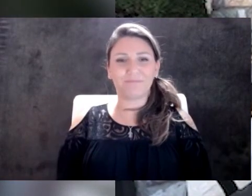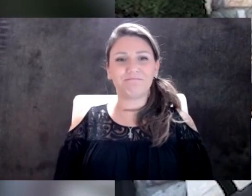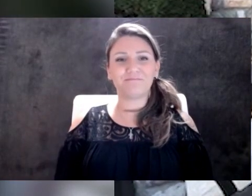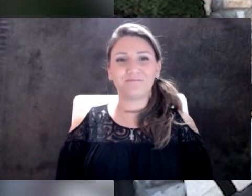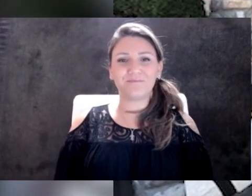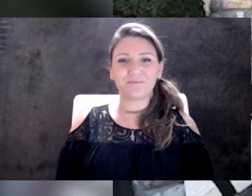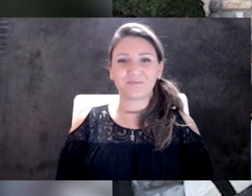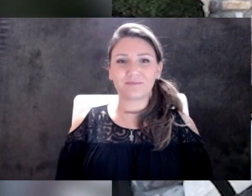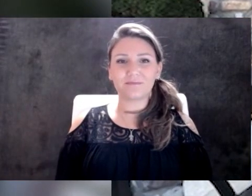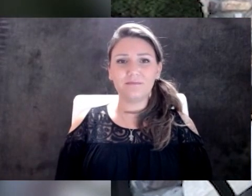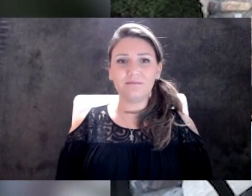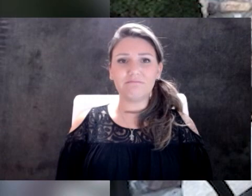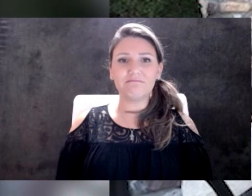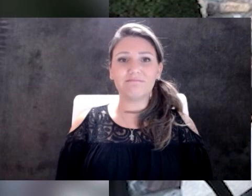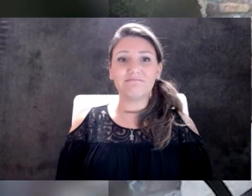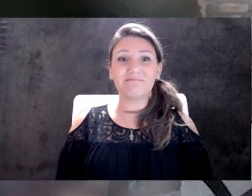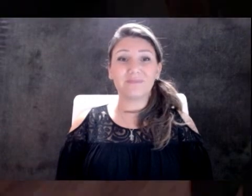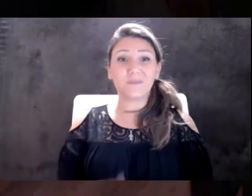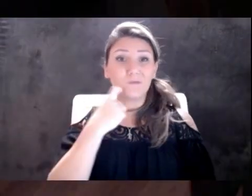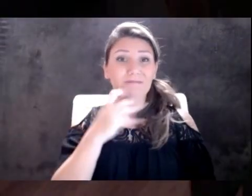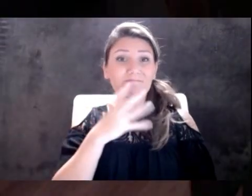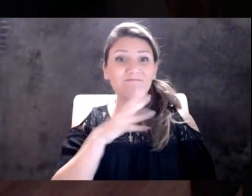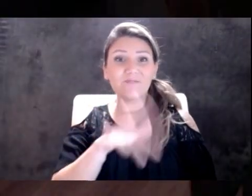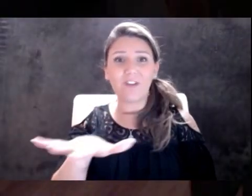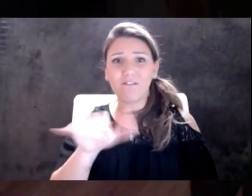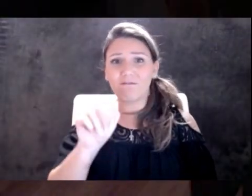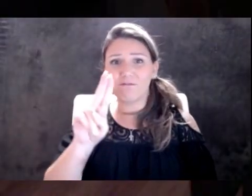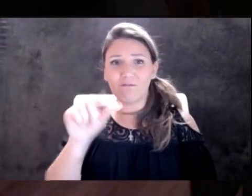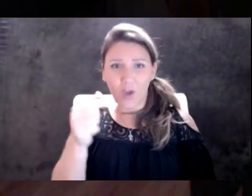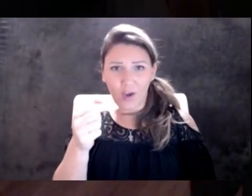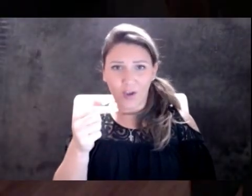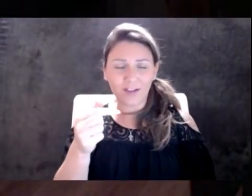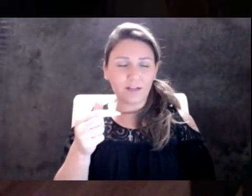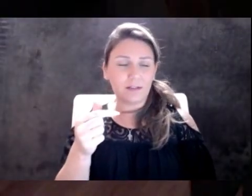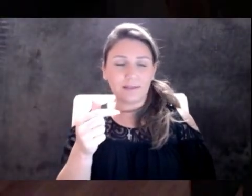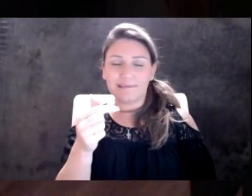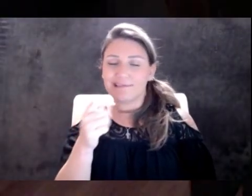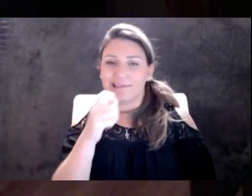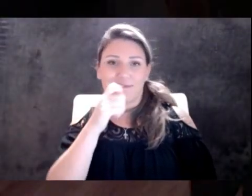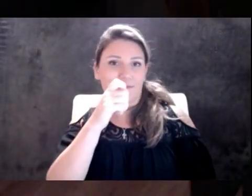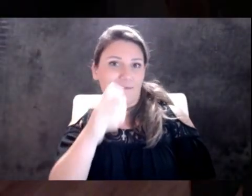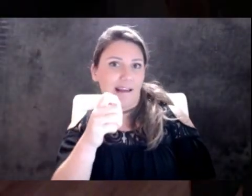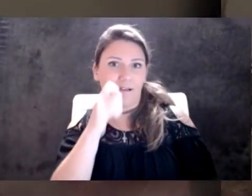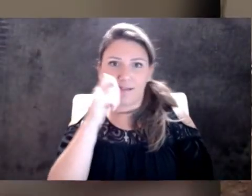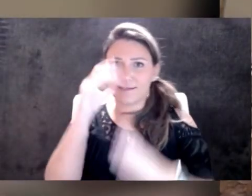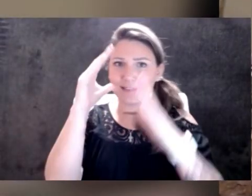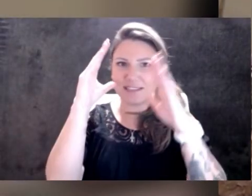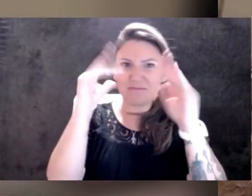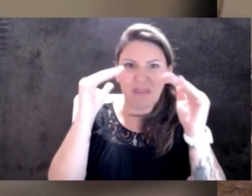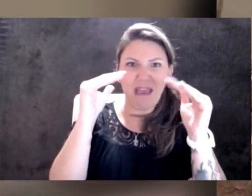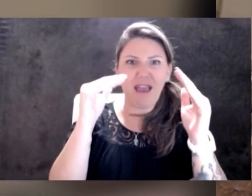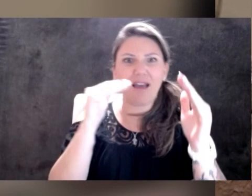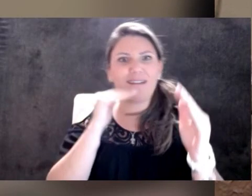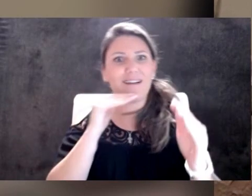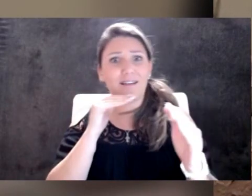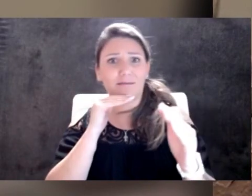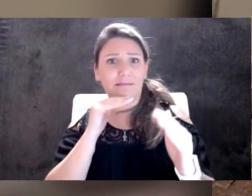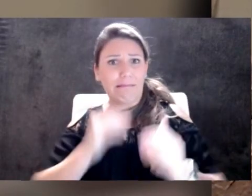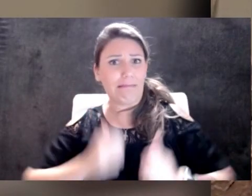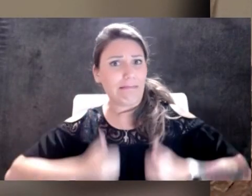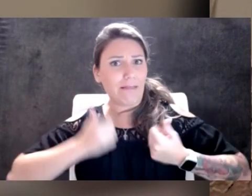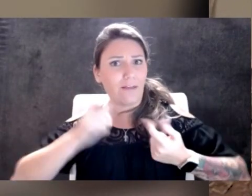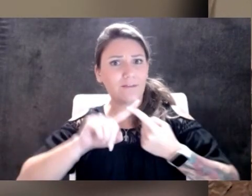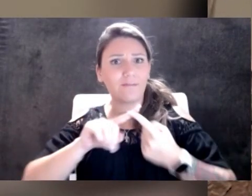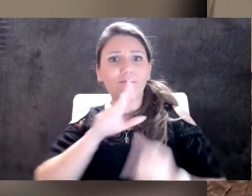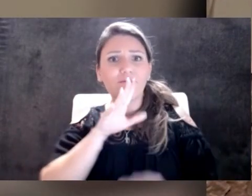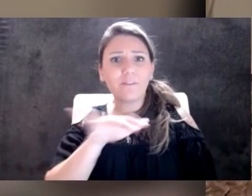I turned 55 in August. I did not think I was going to live to see 55. So that was a